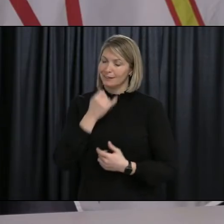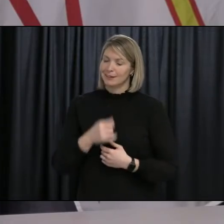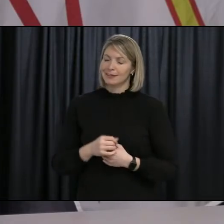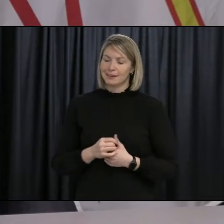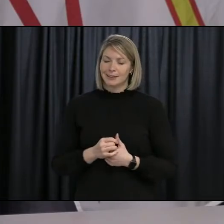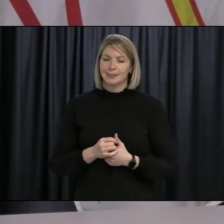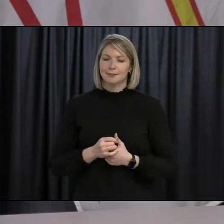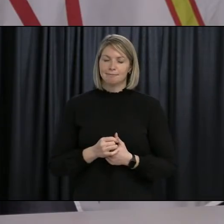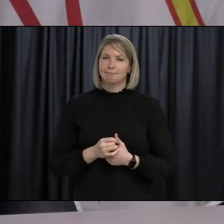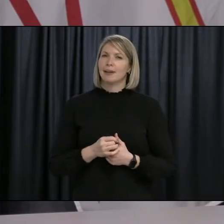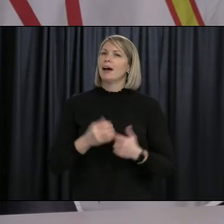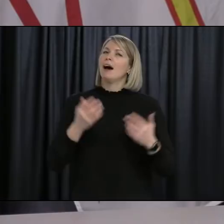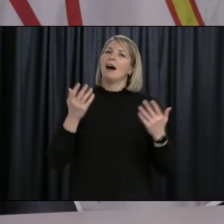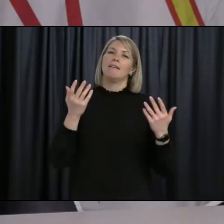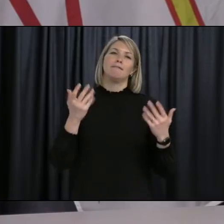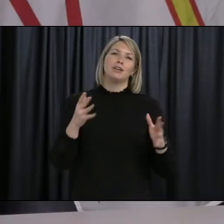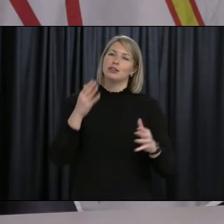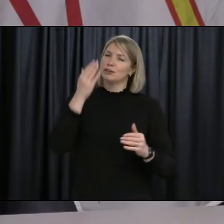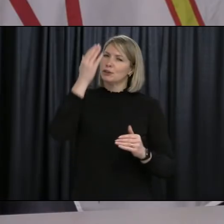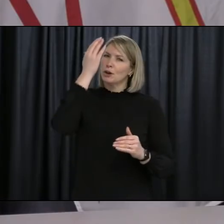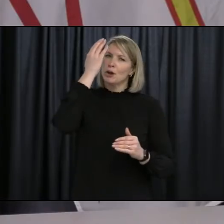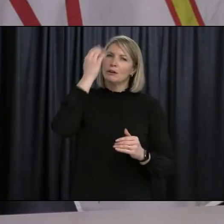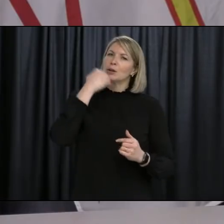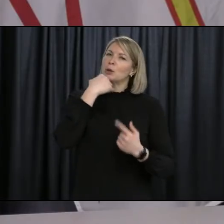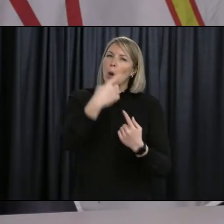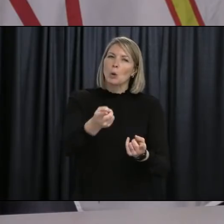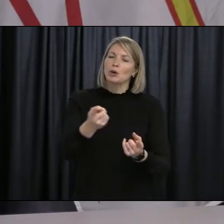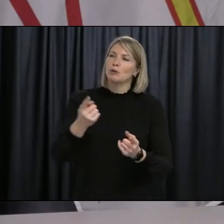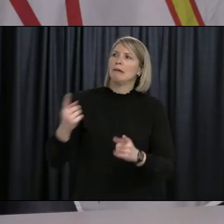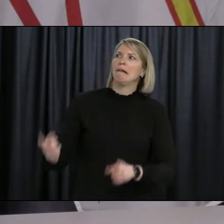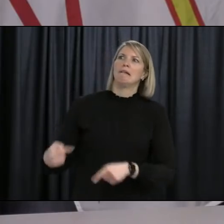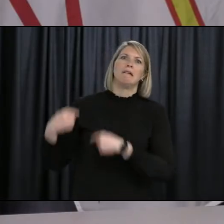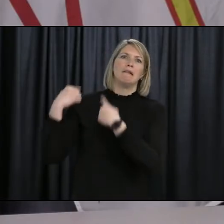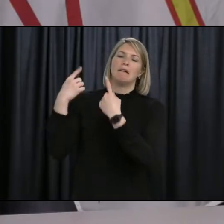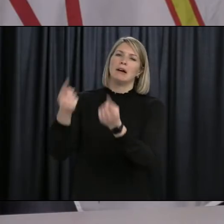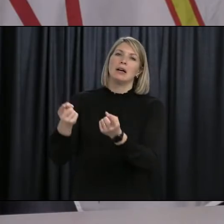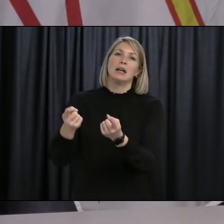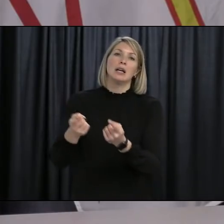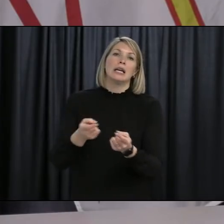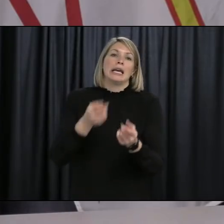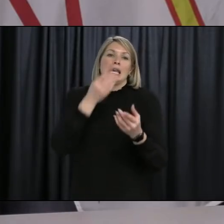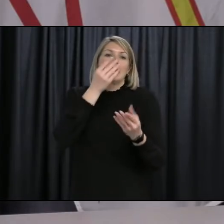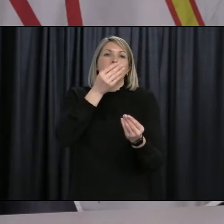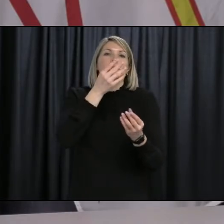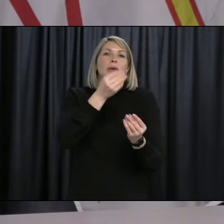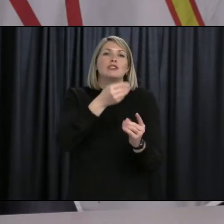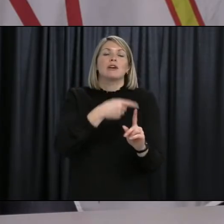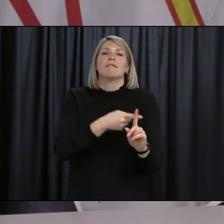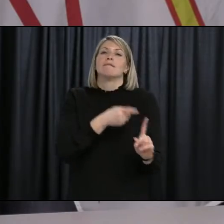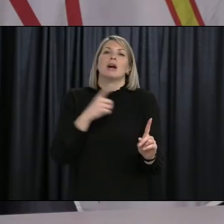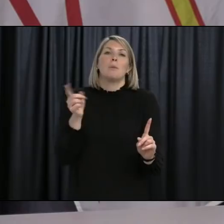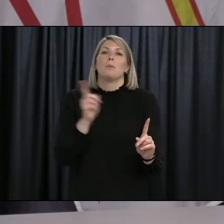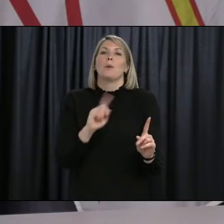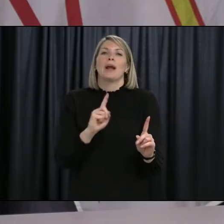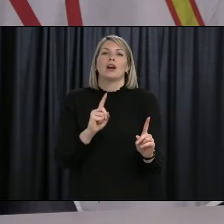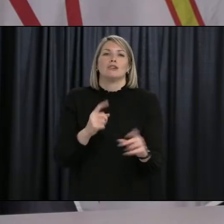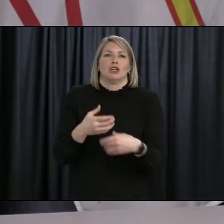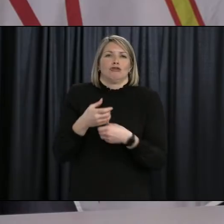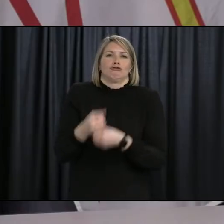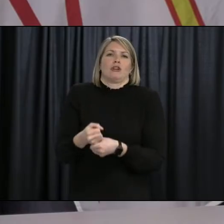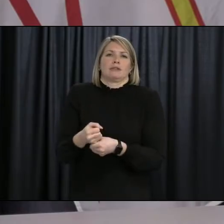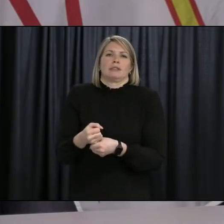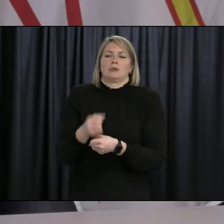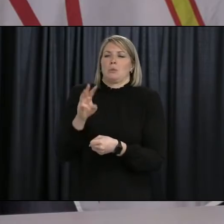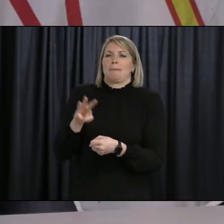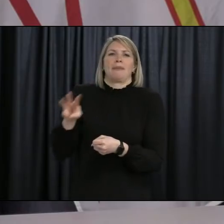So, as we've always done, we encourage people to get their information from credible sources.